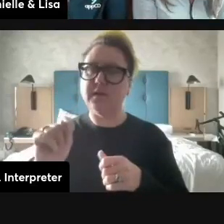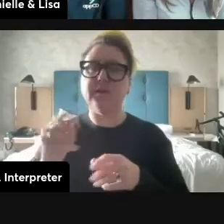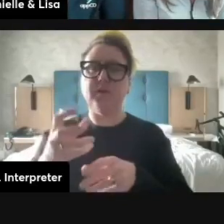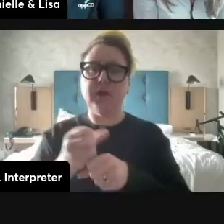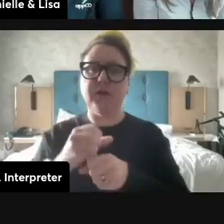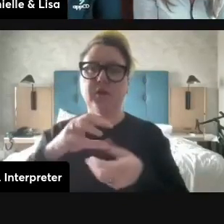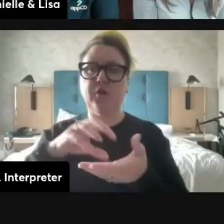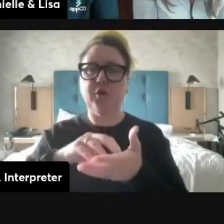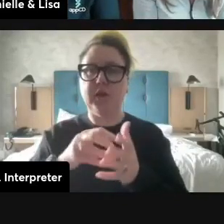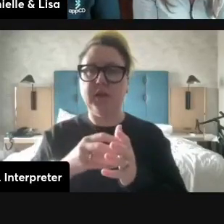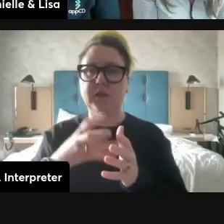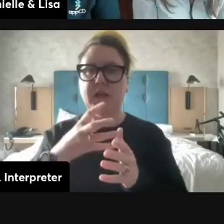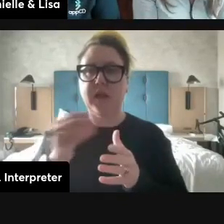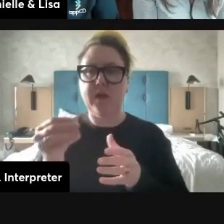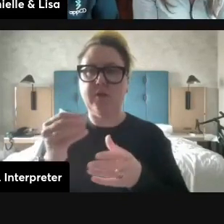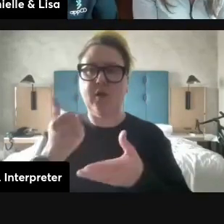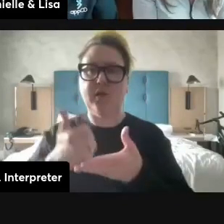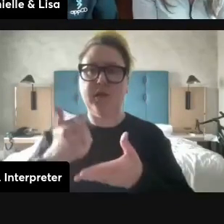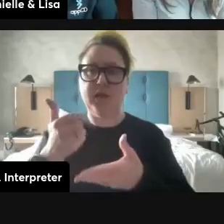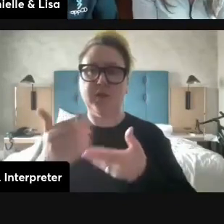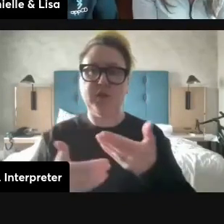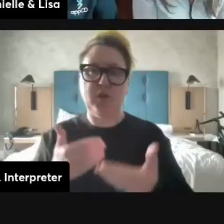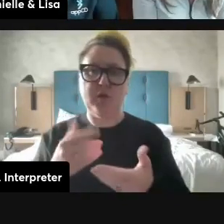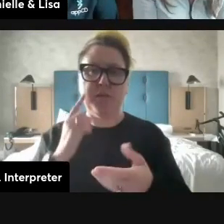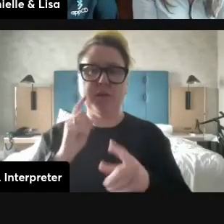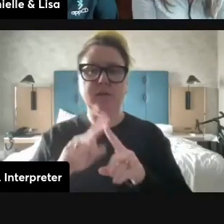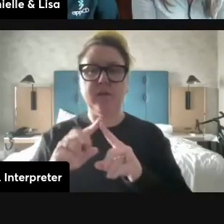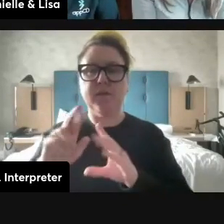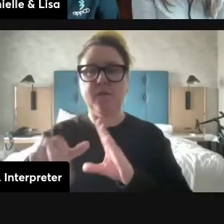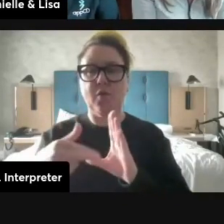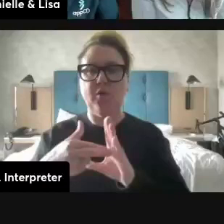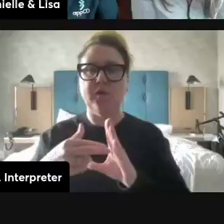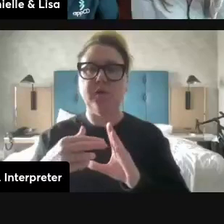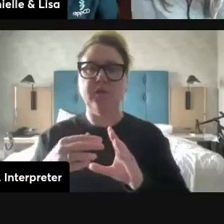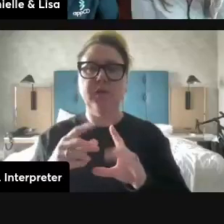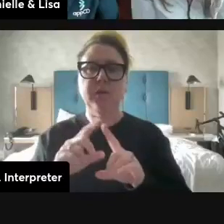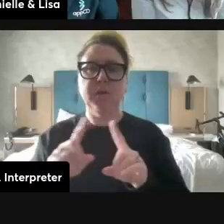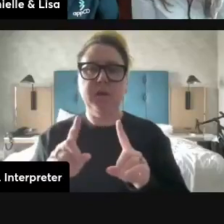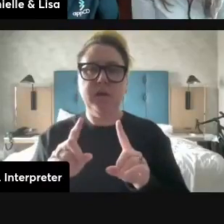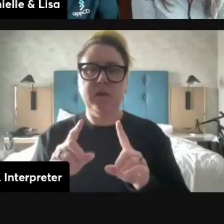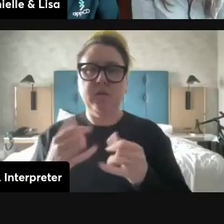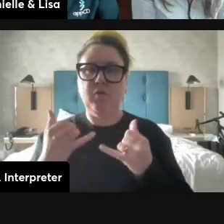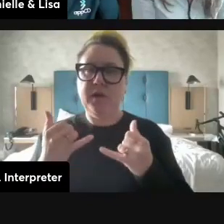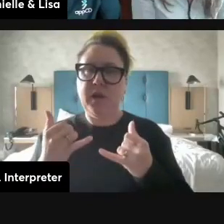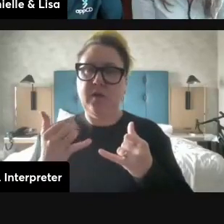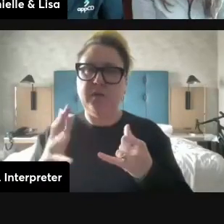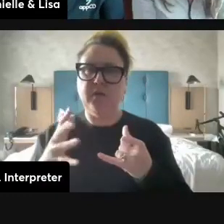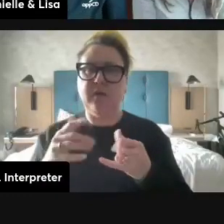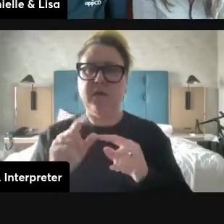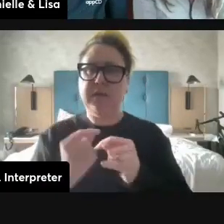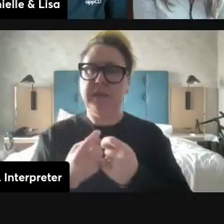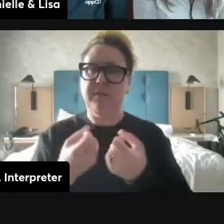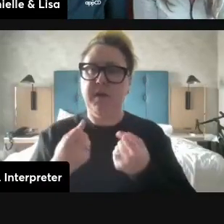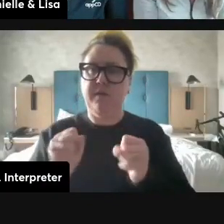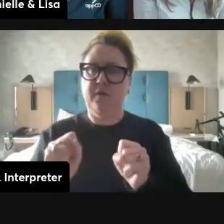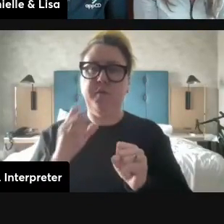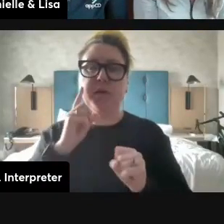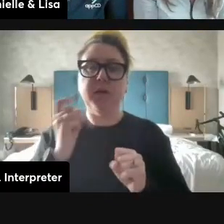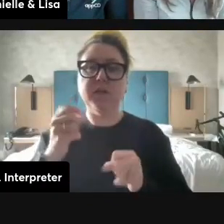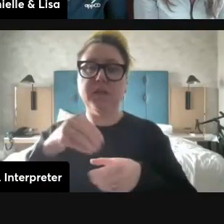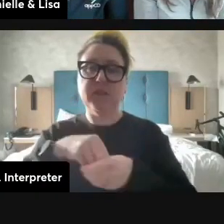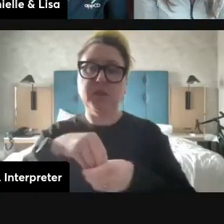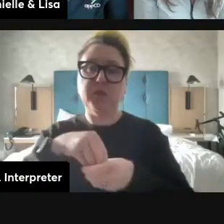authentication going because you have different roles to do different things. But right now it's kind of a team effort, and because it's